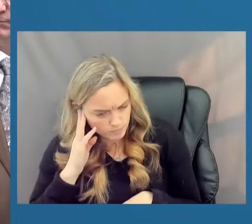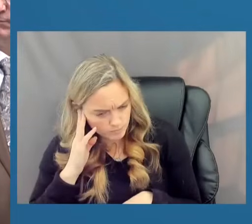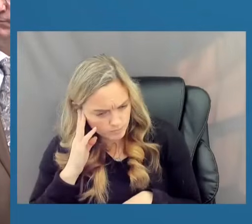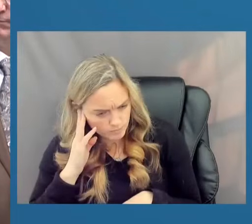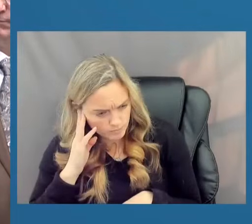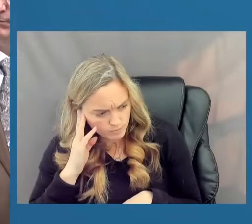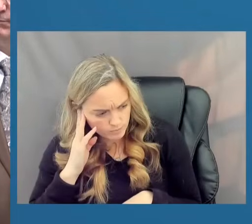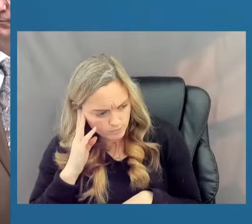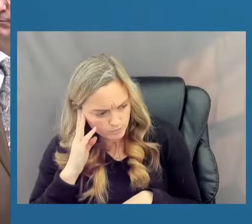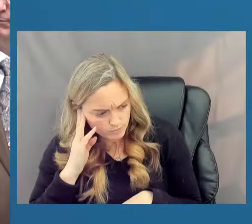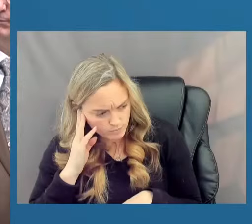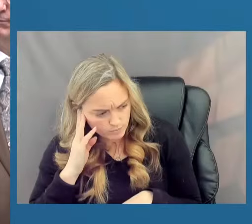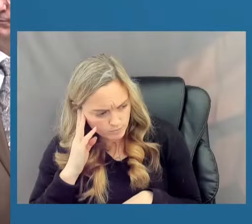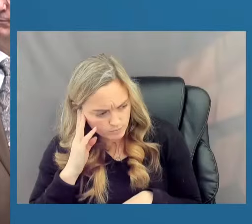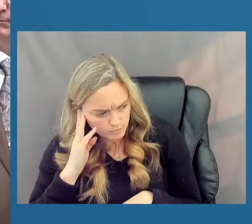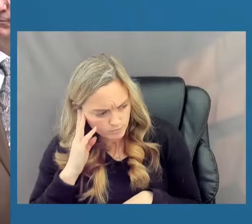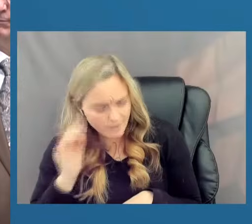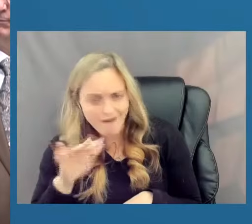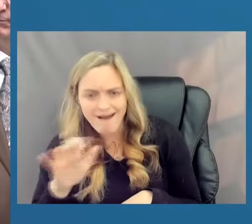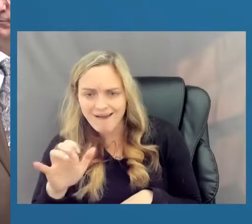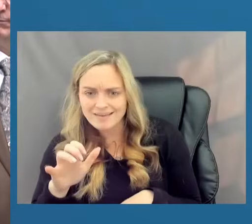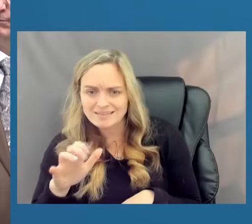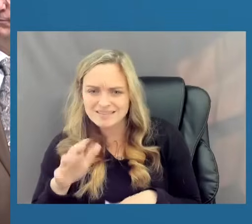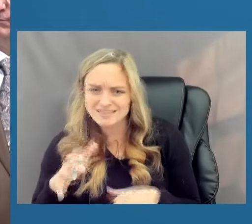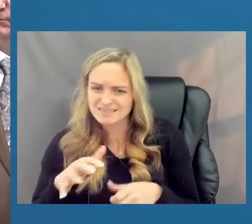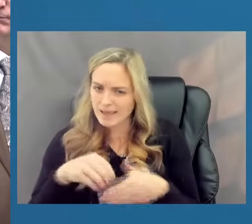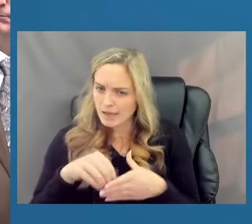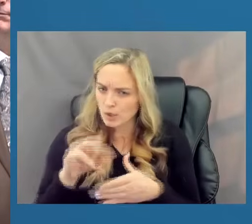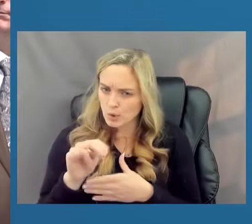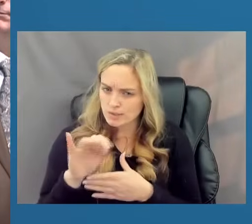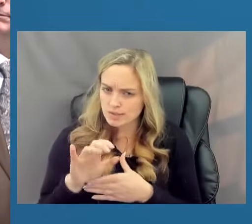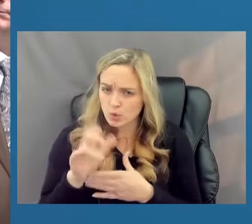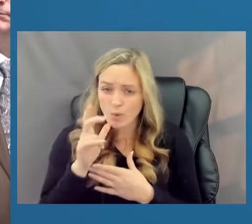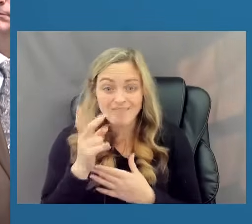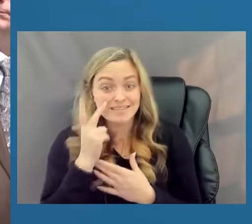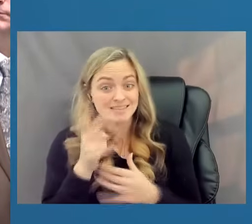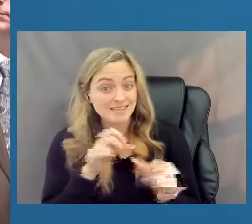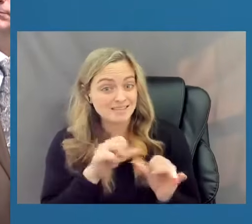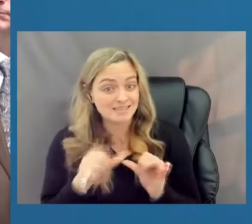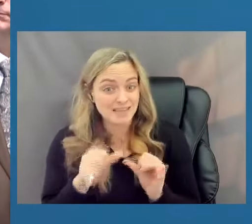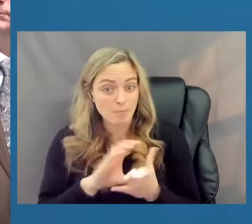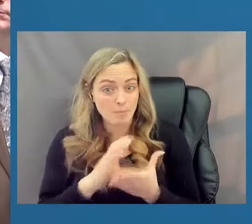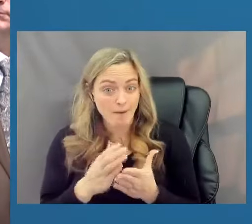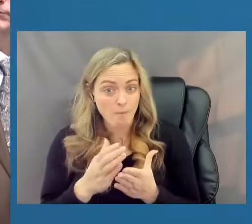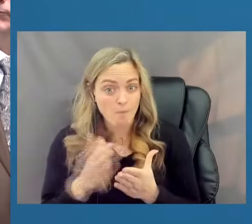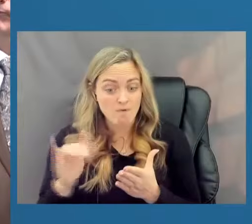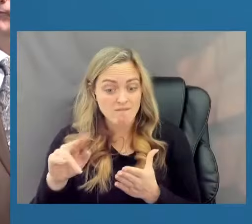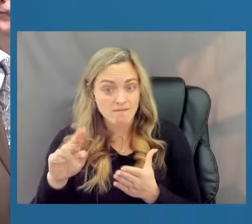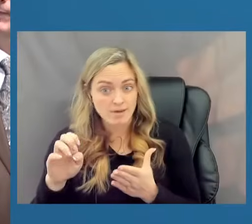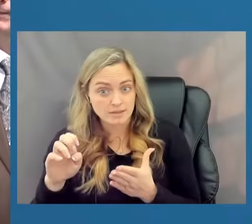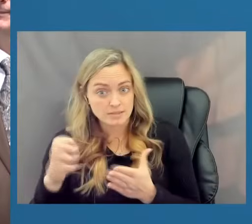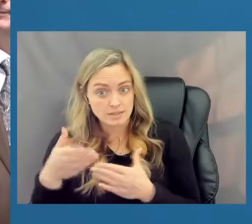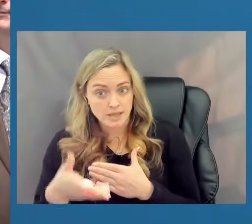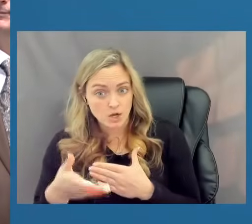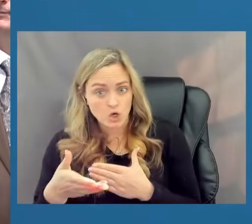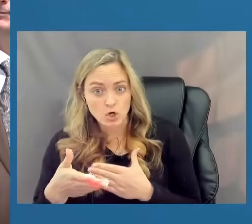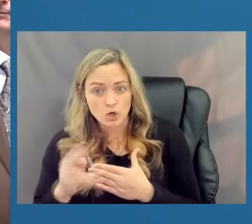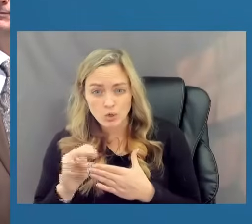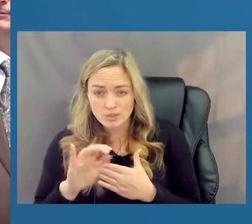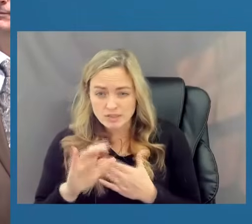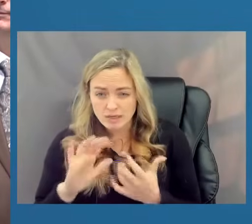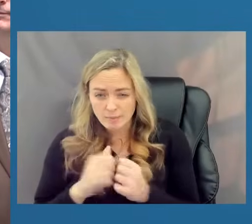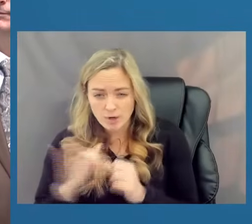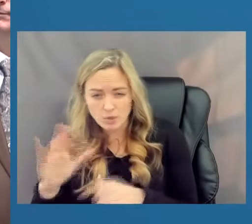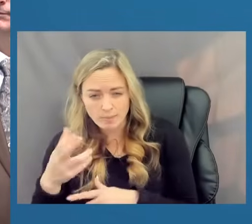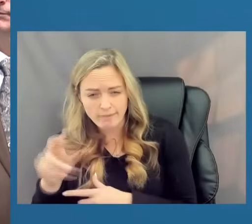potential increased ICE presence within New York City? Because we haven't seen what we've seen in Minneapolis. Are you worried that we could? Have you had any indication from